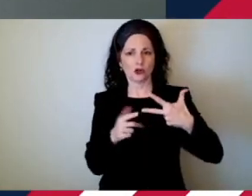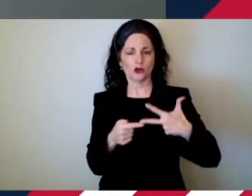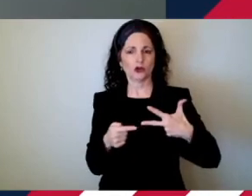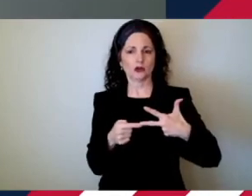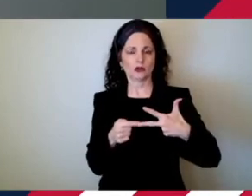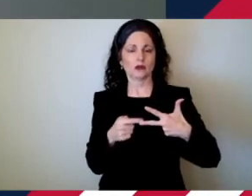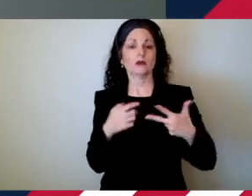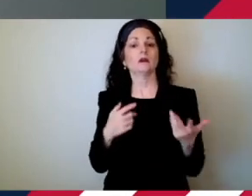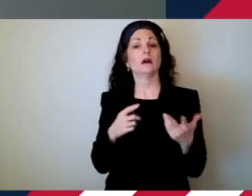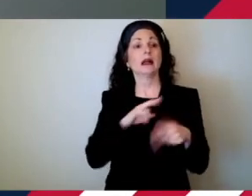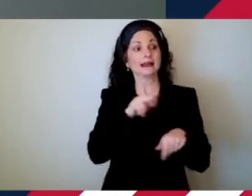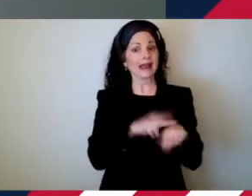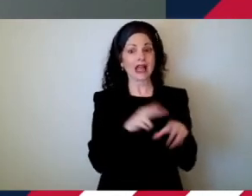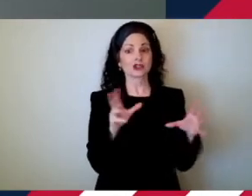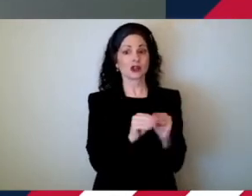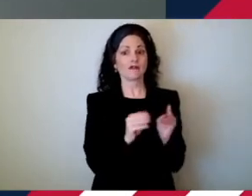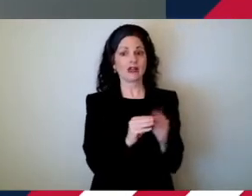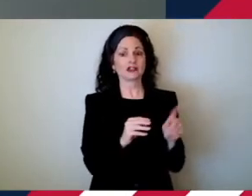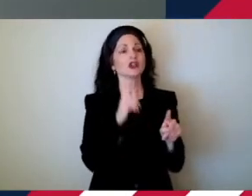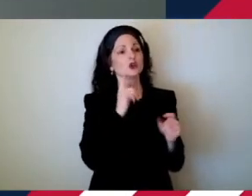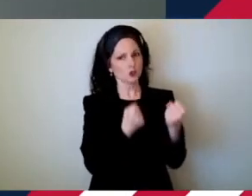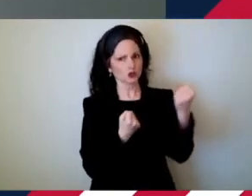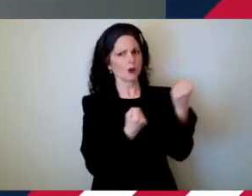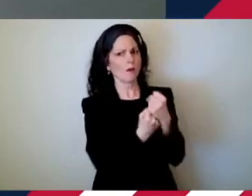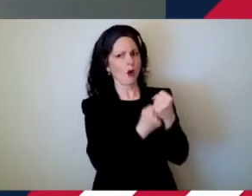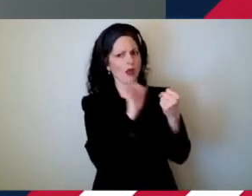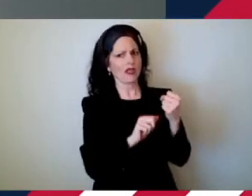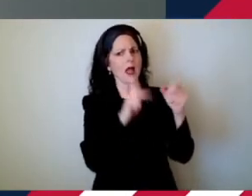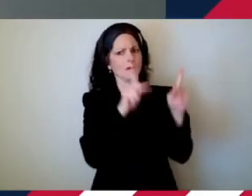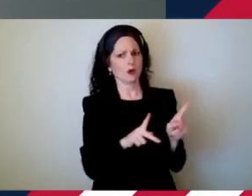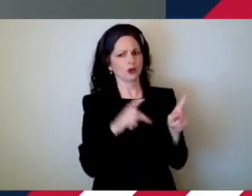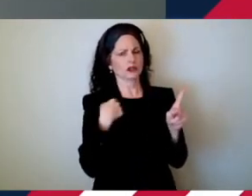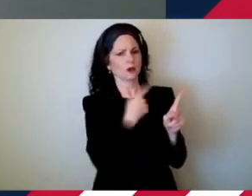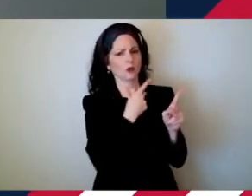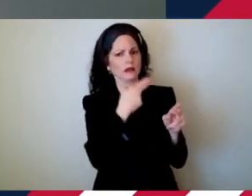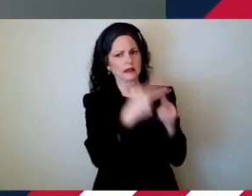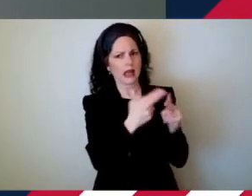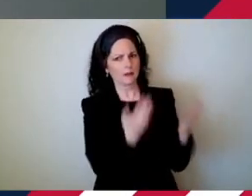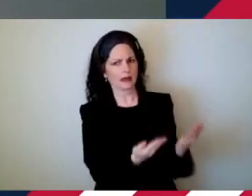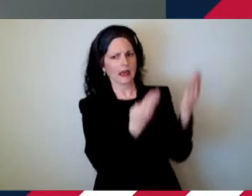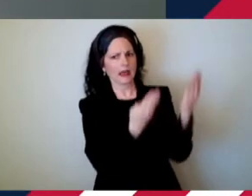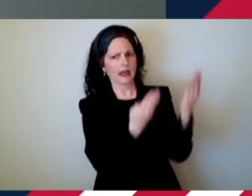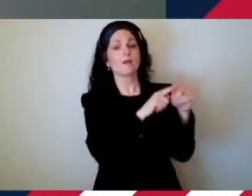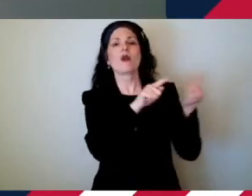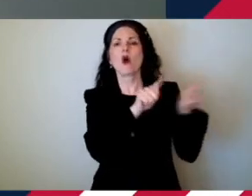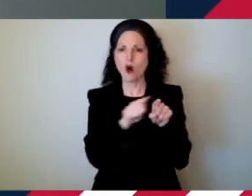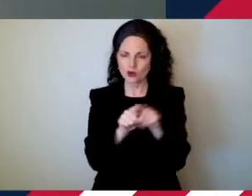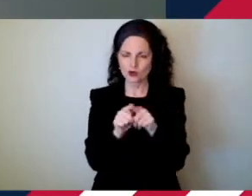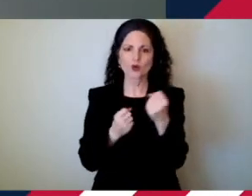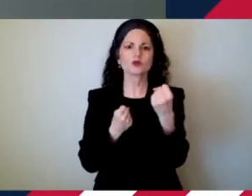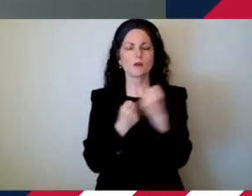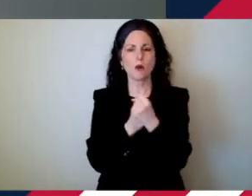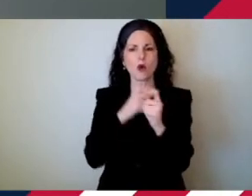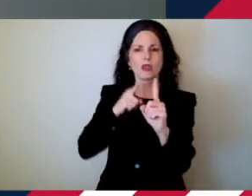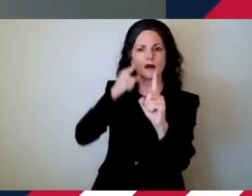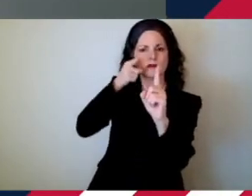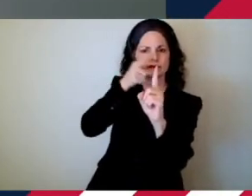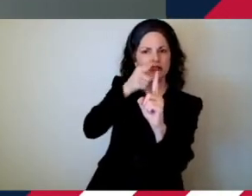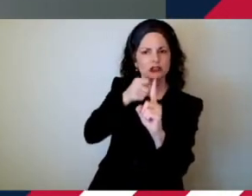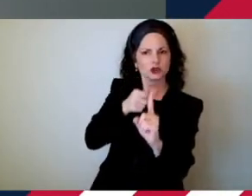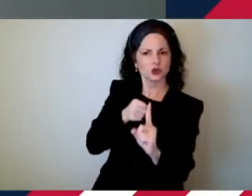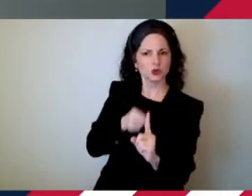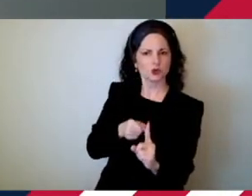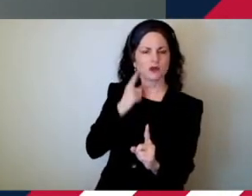support the nominee, but also to produce the party platform every 4 years and get input on party rules from standing